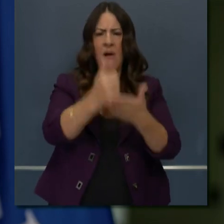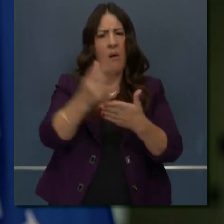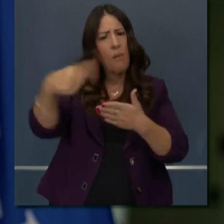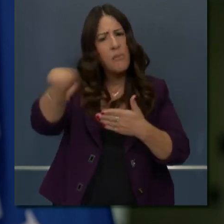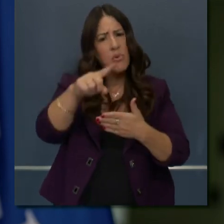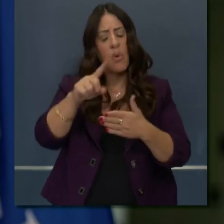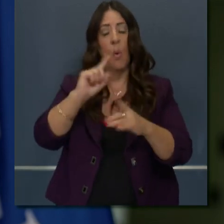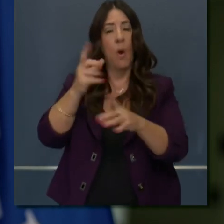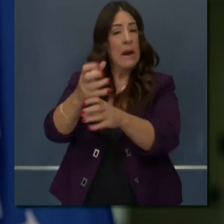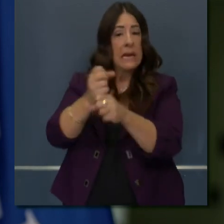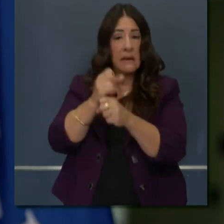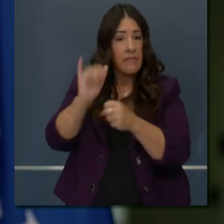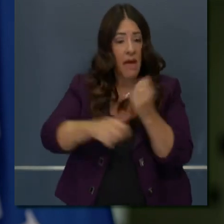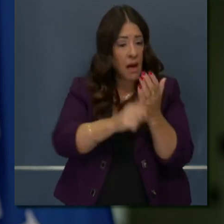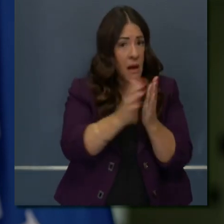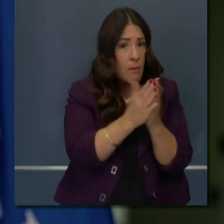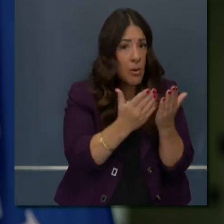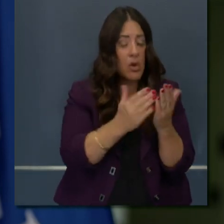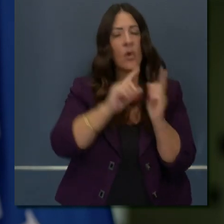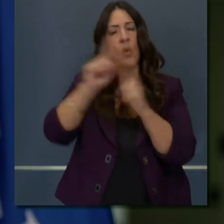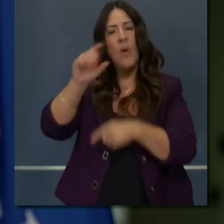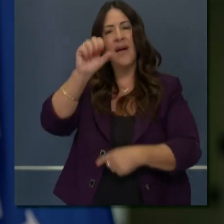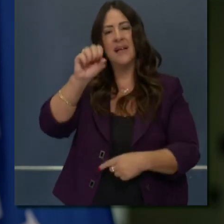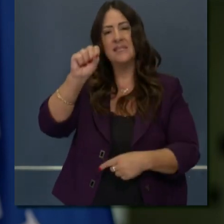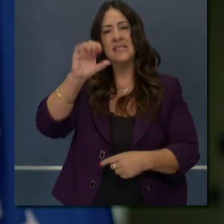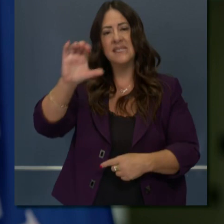can access that document by going to